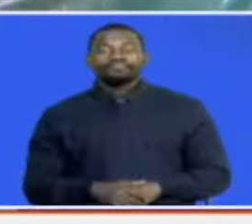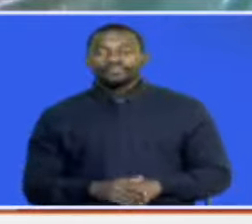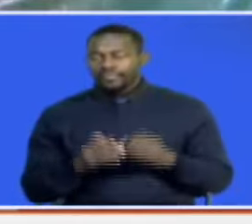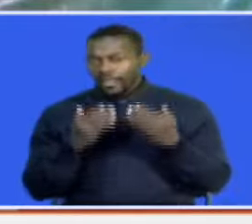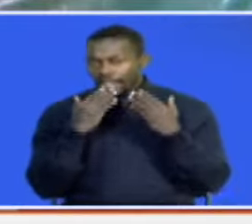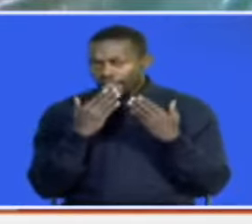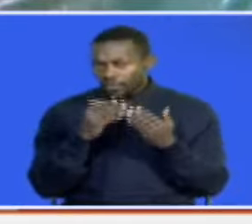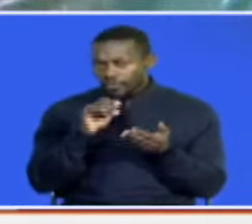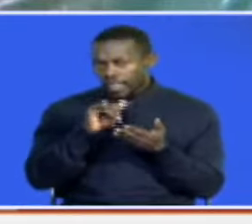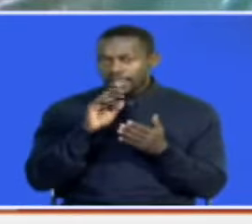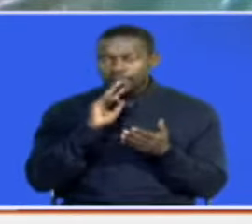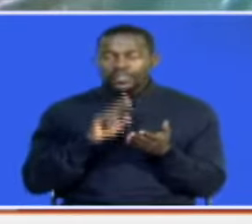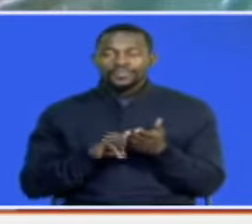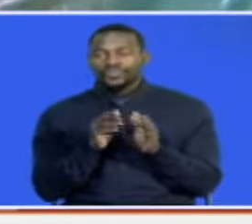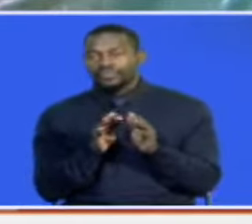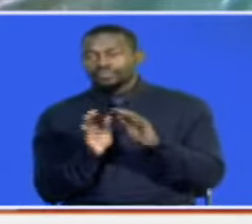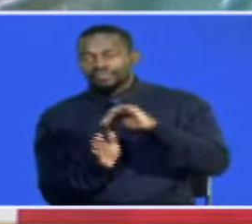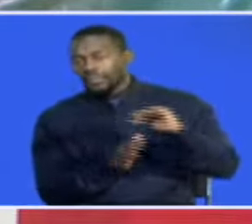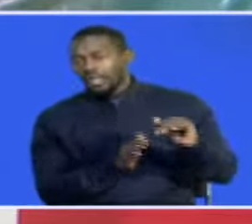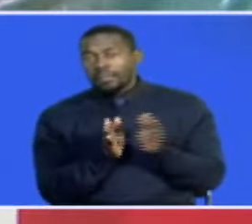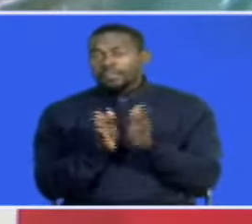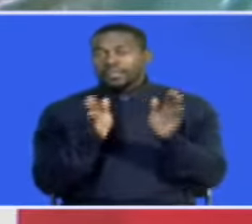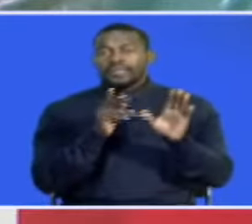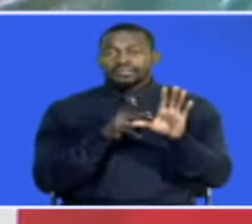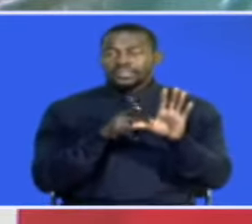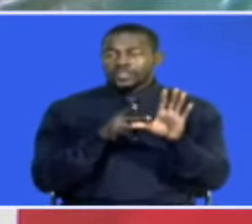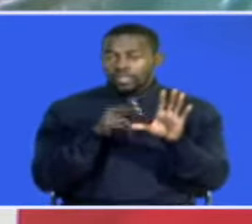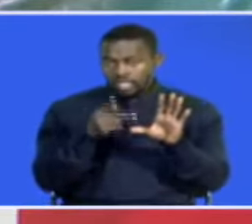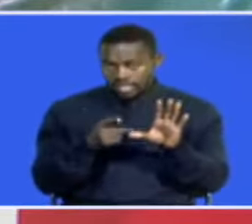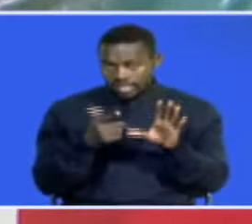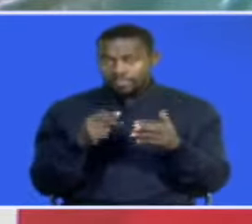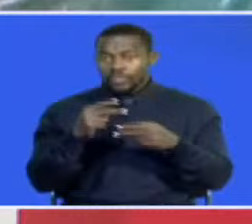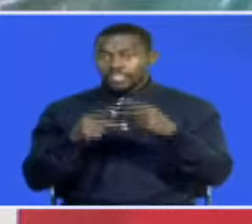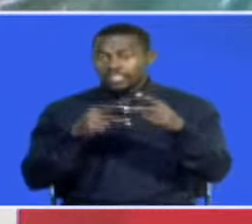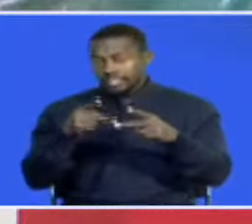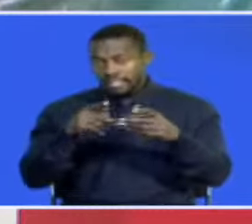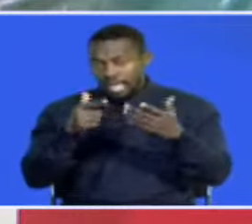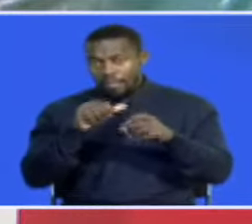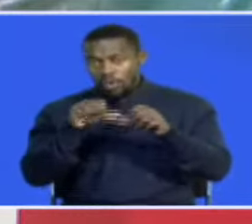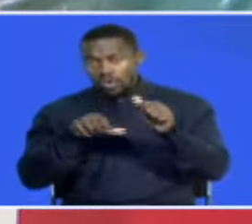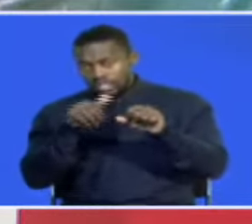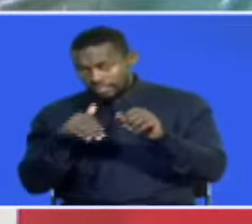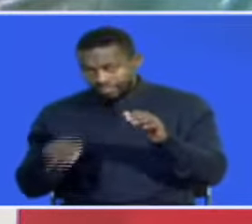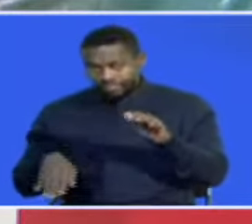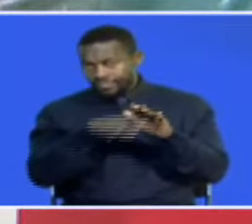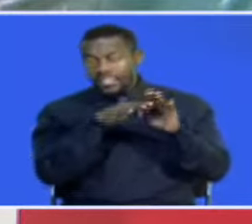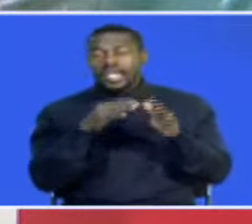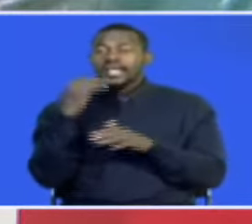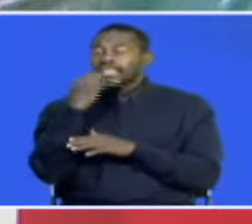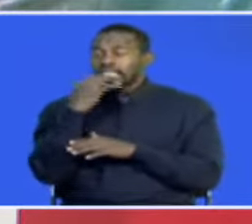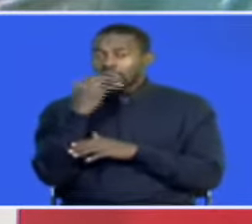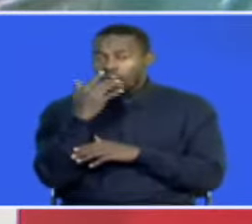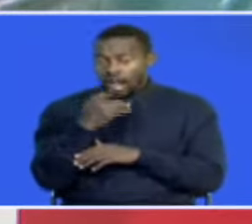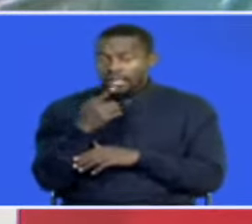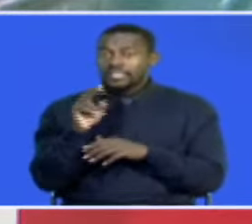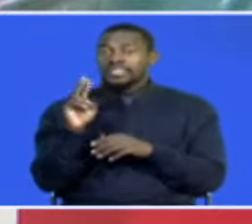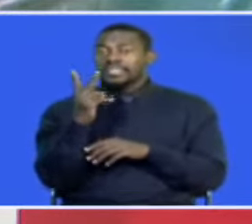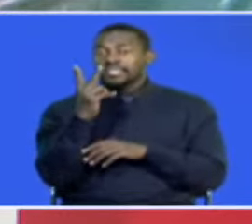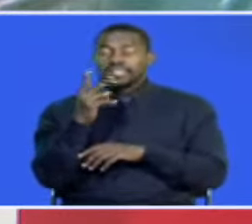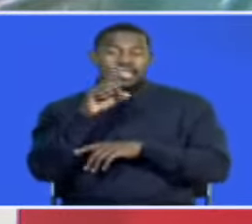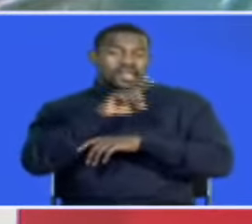Thank you, Chanji, for that report. Now, the public participation exercise on a motion to impeach Deputy President Rigathi Gachagua entered its